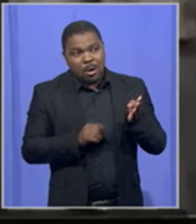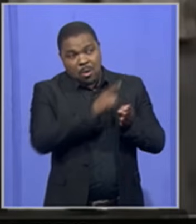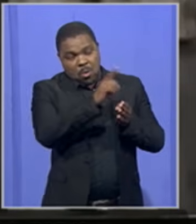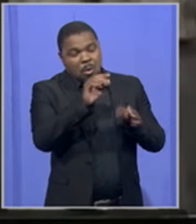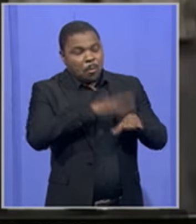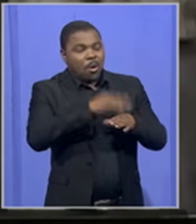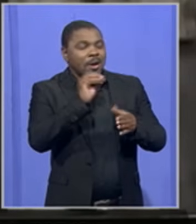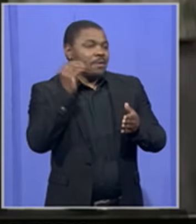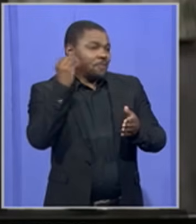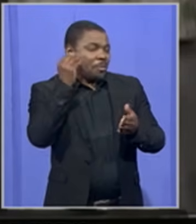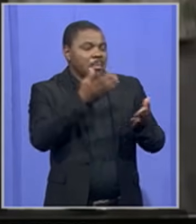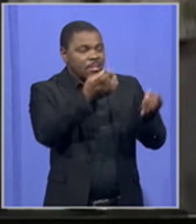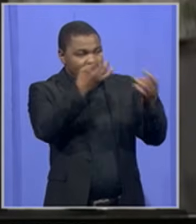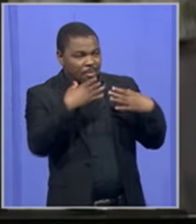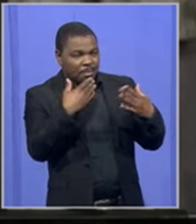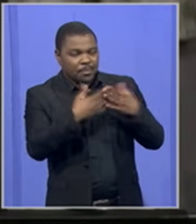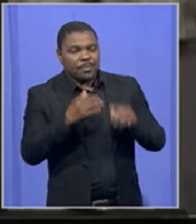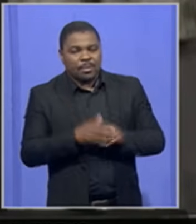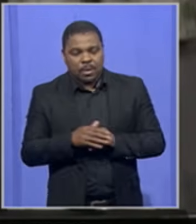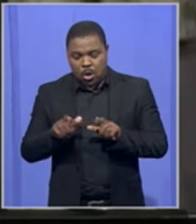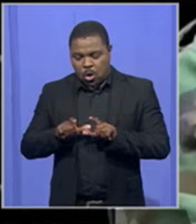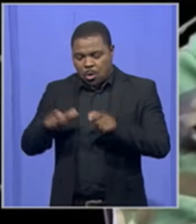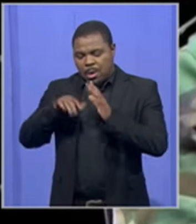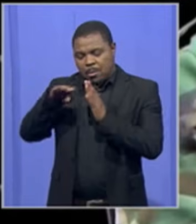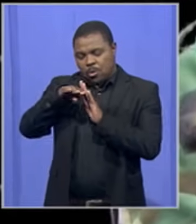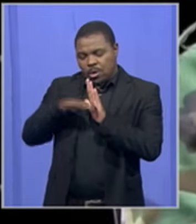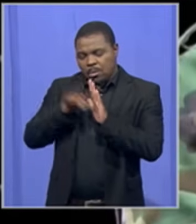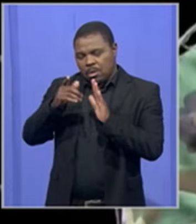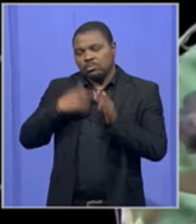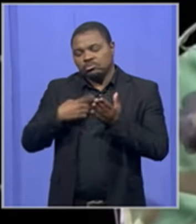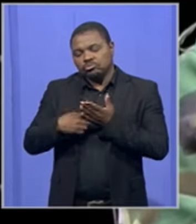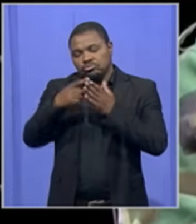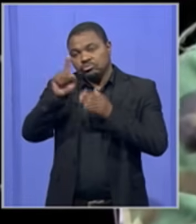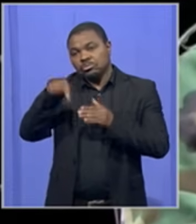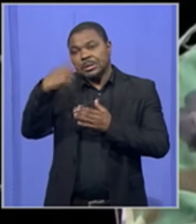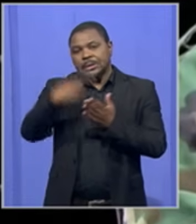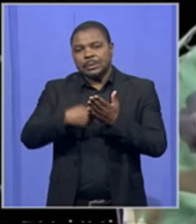light. Komiti e solofetswe go sekaseka lenane la yona beke e tlang.